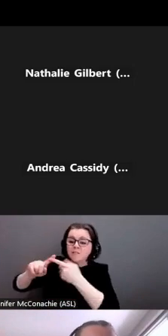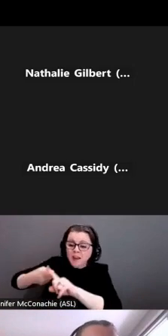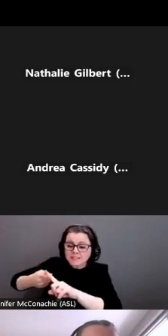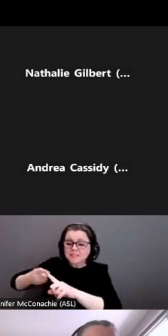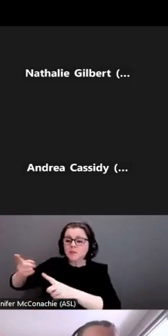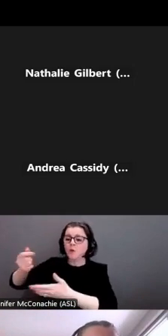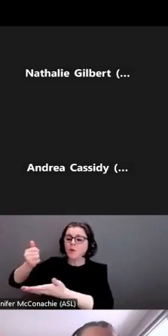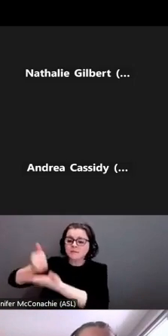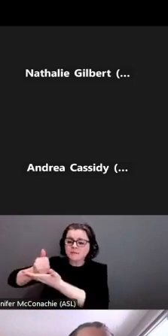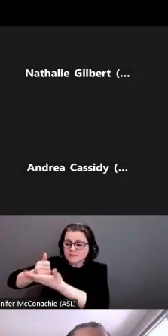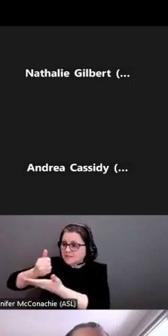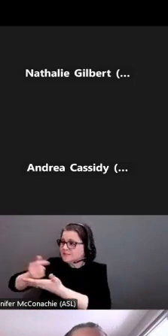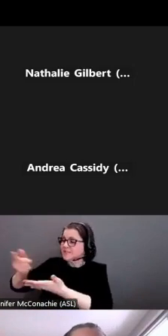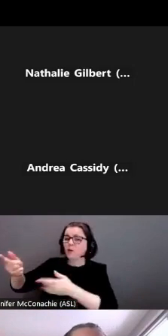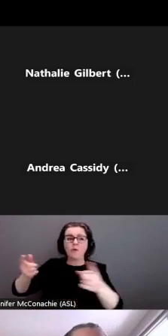please.